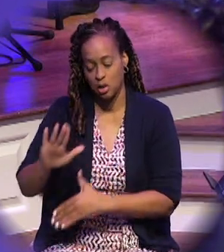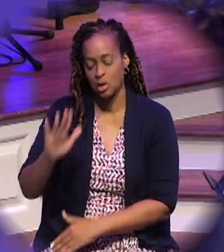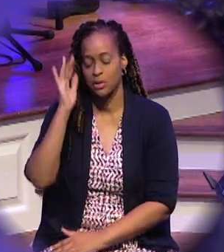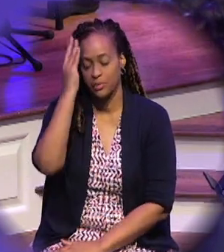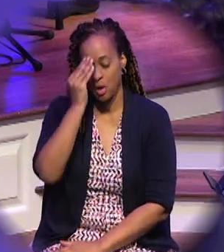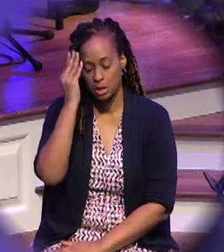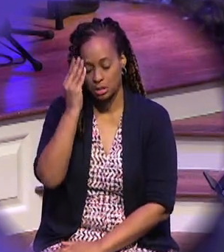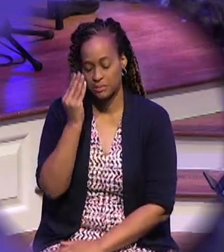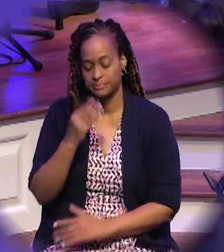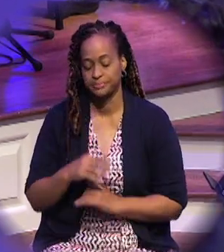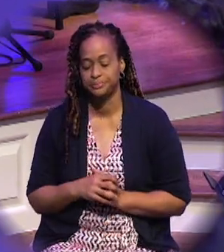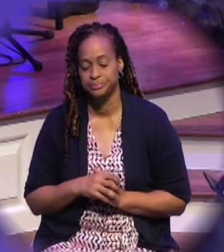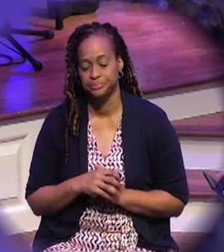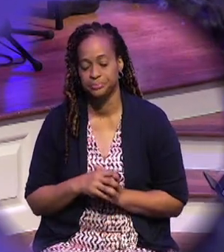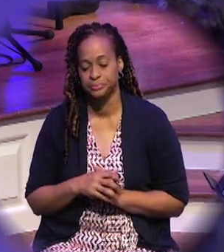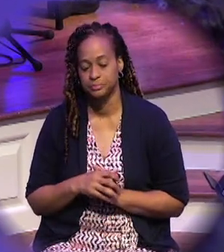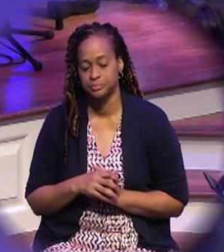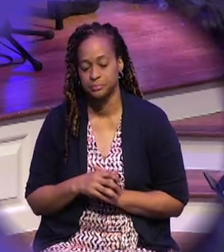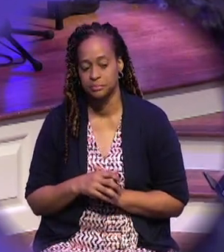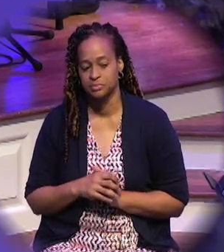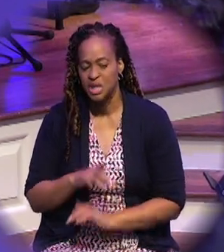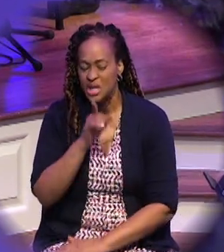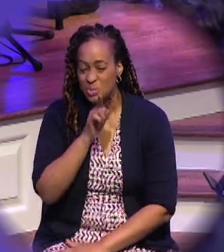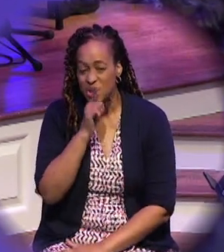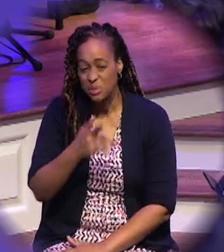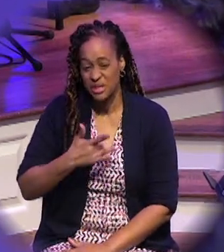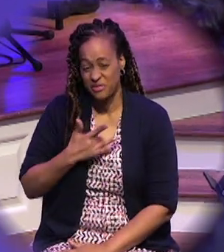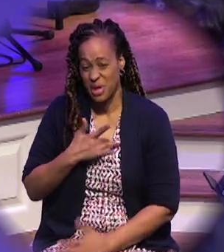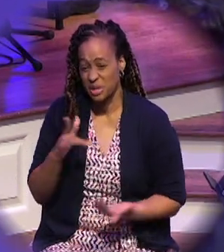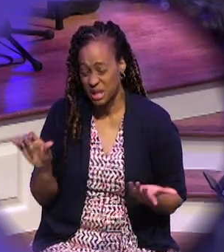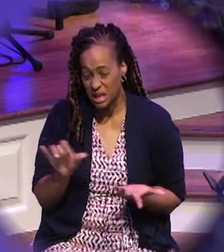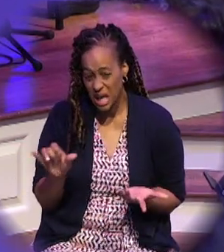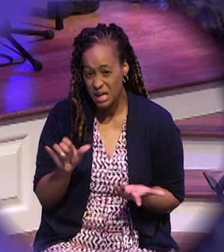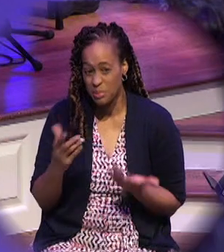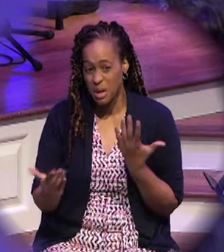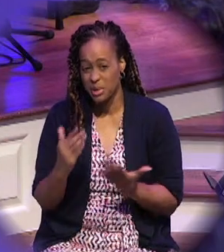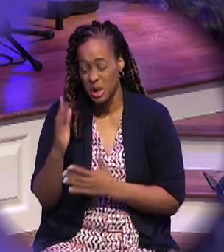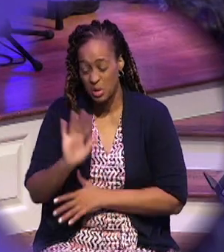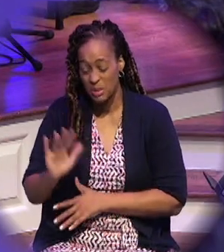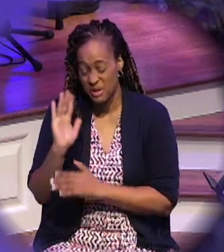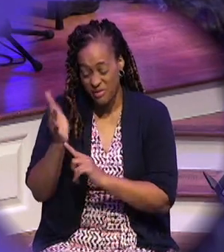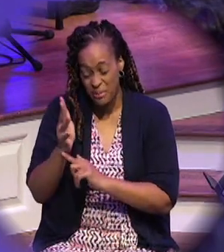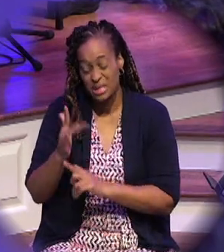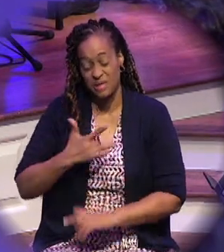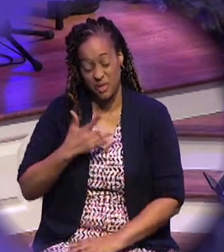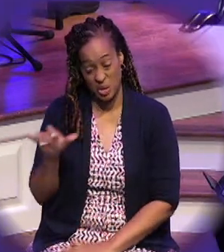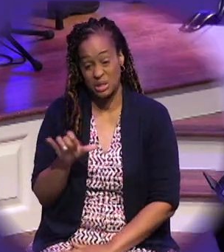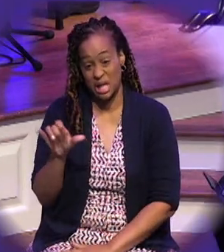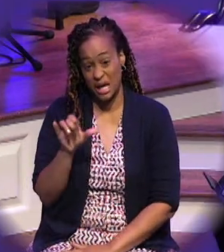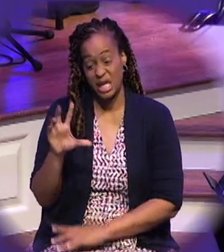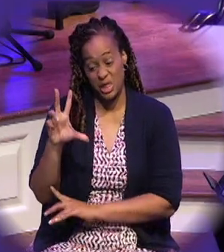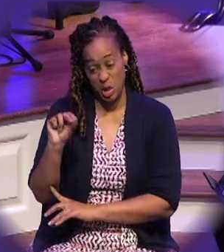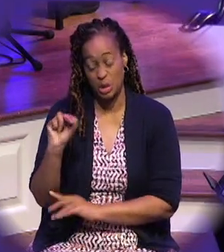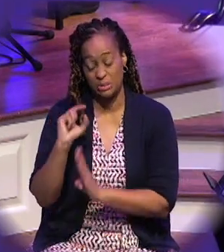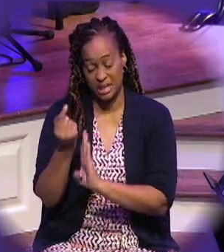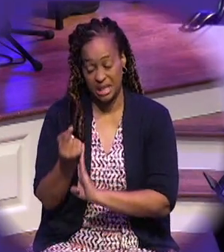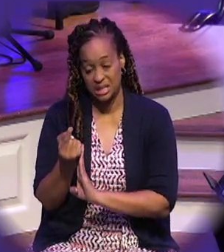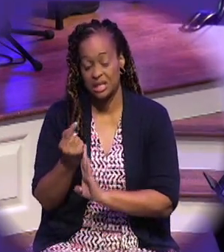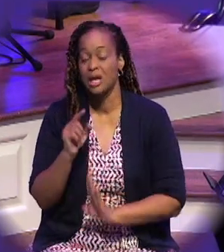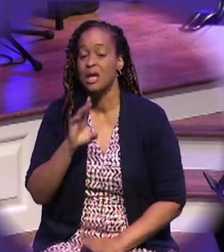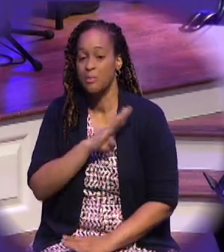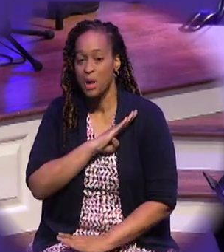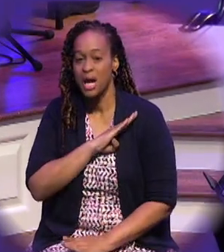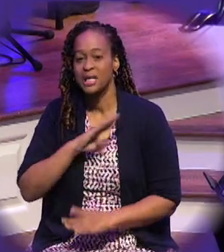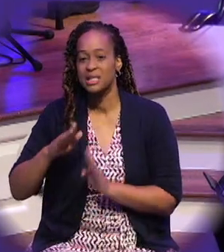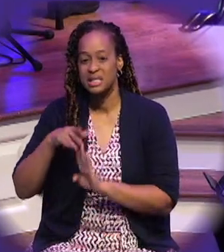thoughts. And for really what felt like, I mean, it probably was only 5 minutes, but it felt like 30. Brian's